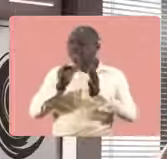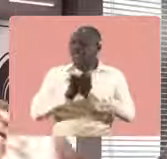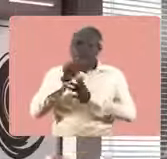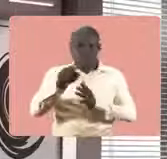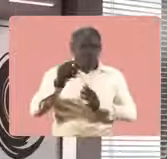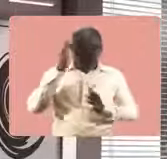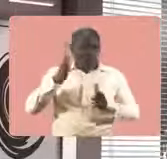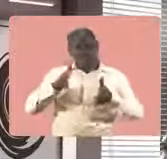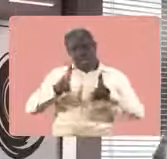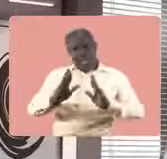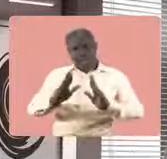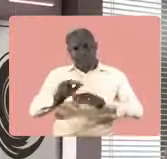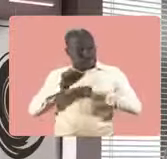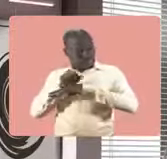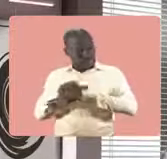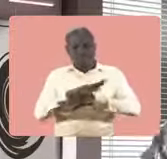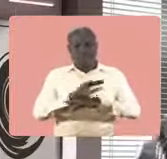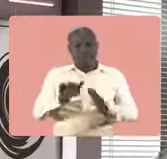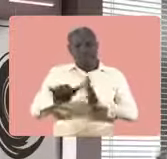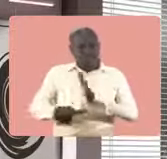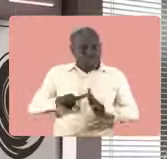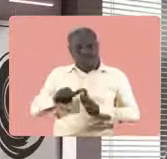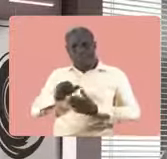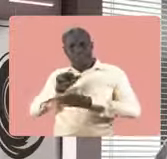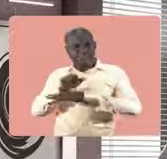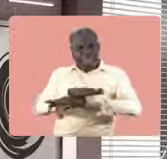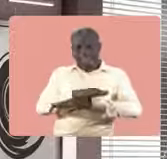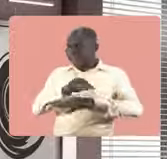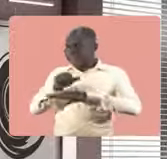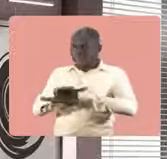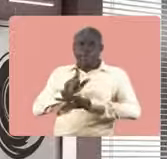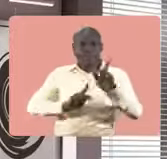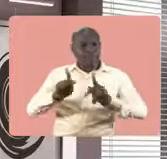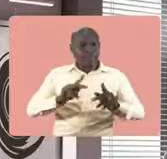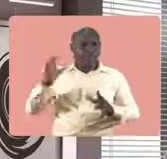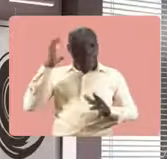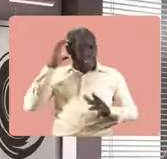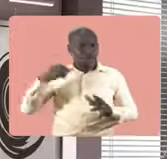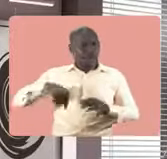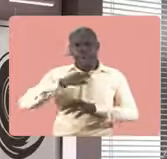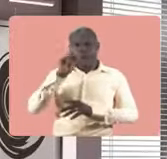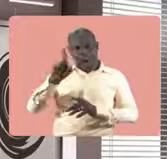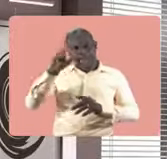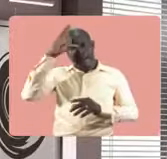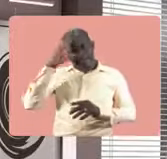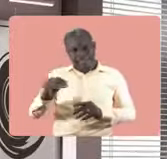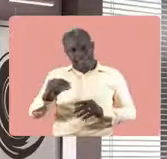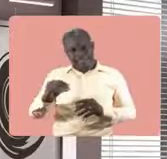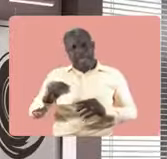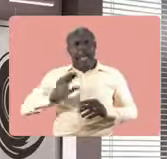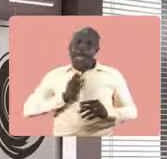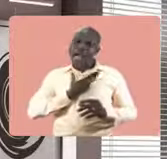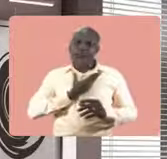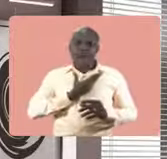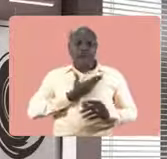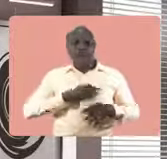sansem yi akọ. Ye wi ade to YouTube eso. Ma no nkọ na Ghana fo nyina entia se se. Ye ye nipa baako pẹ. Ye nkra